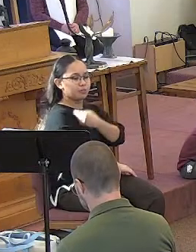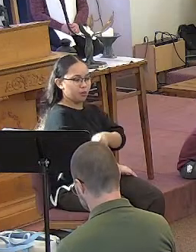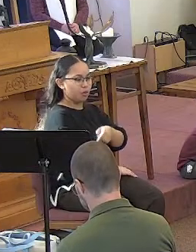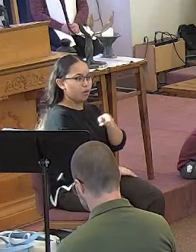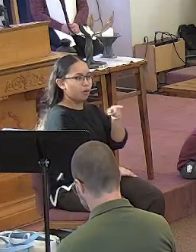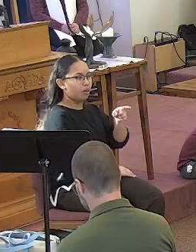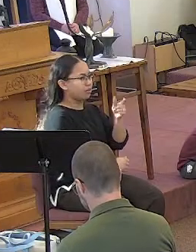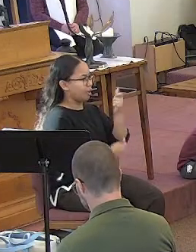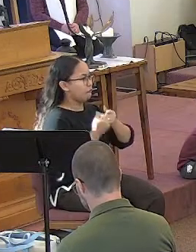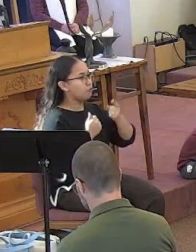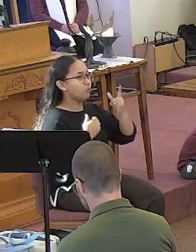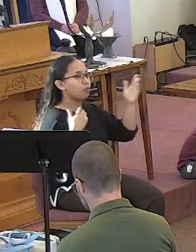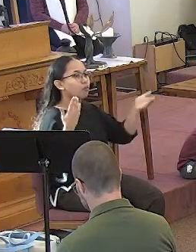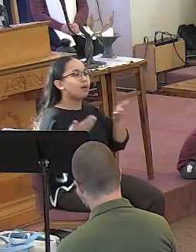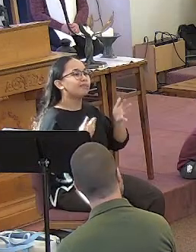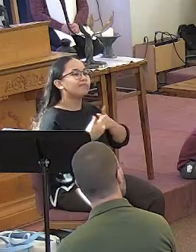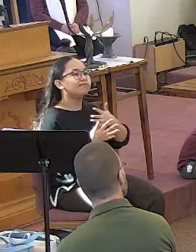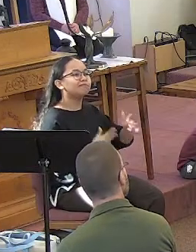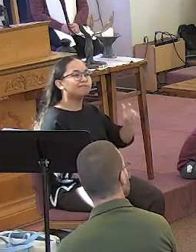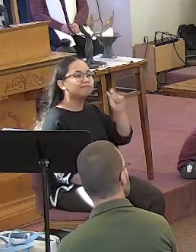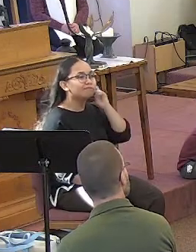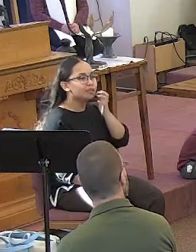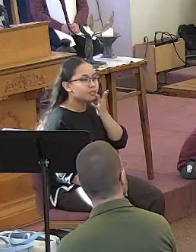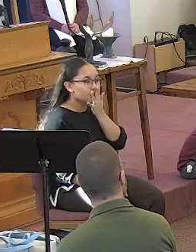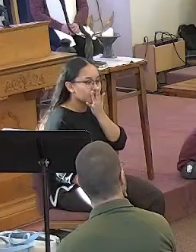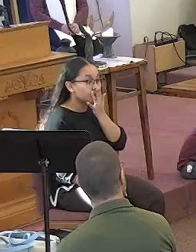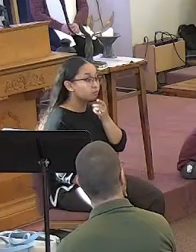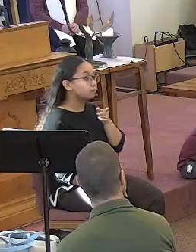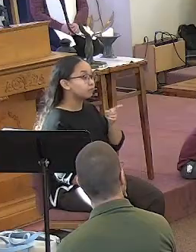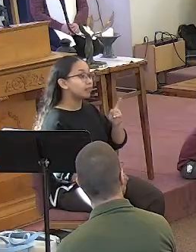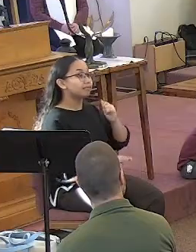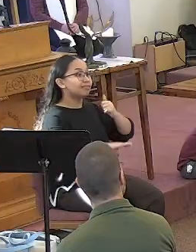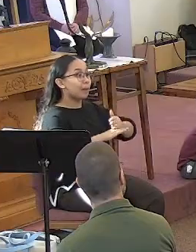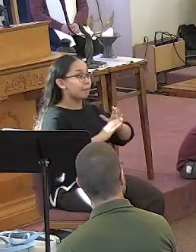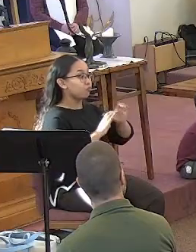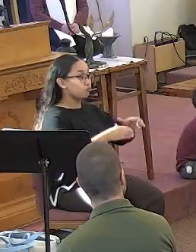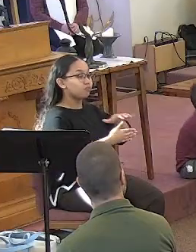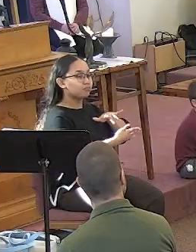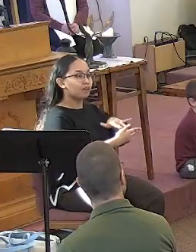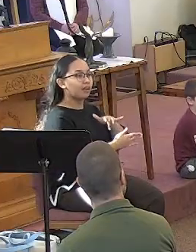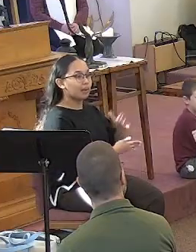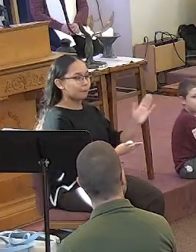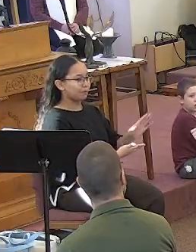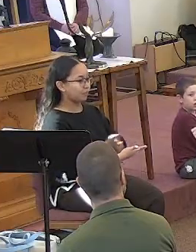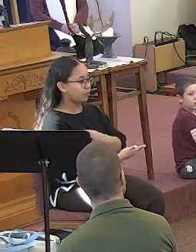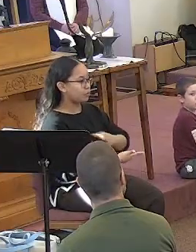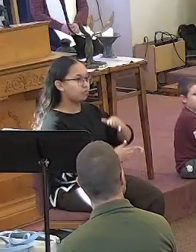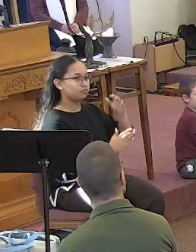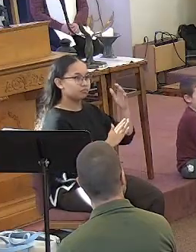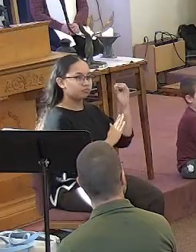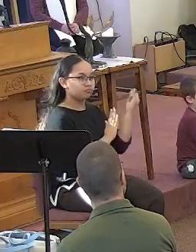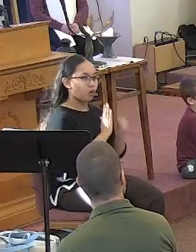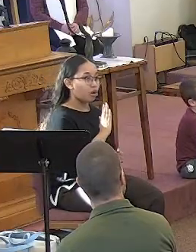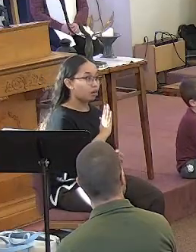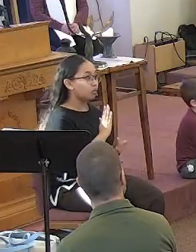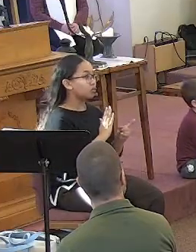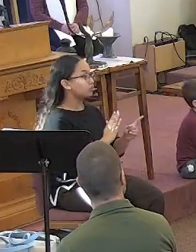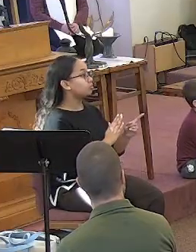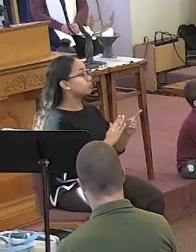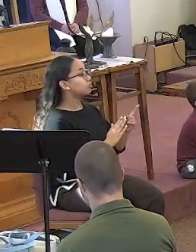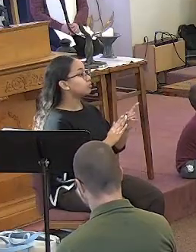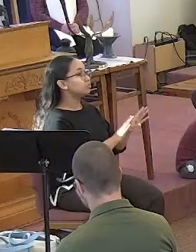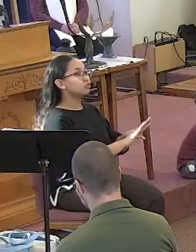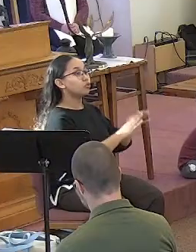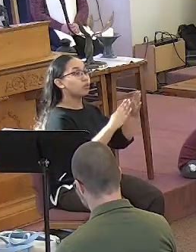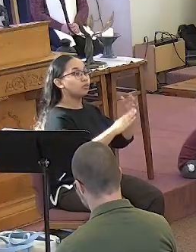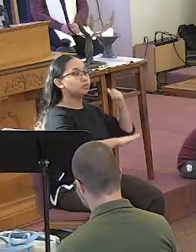color of their skin. They created a group to study art and music. They helped open a home for girls and created